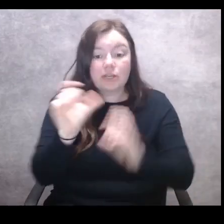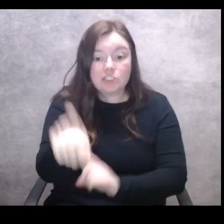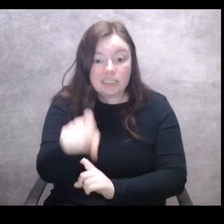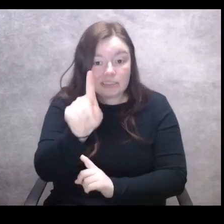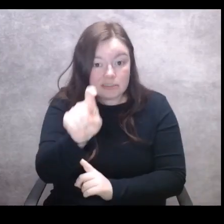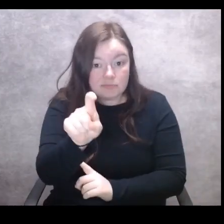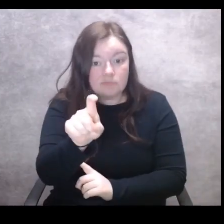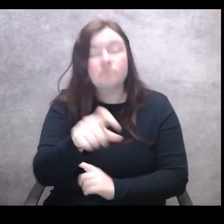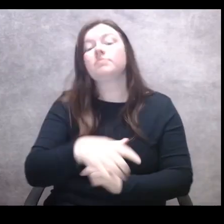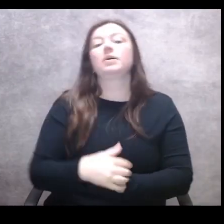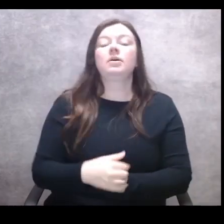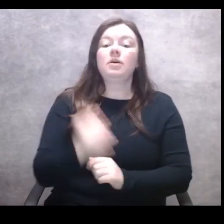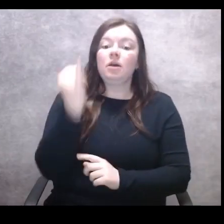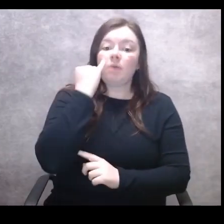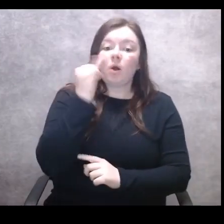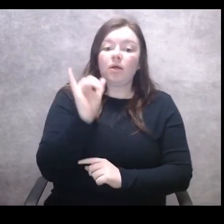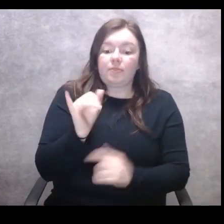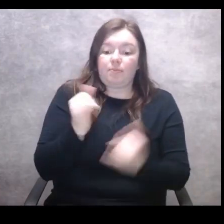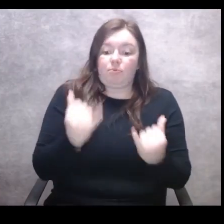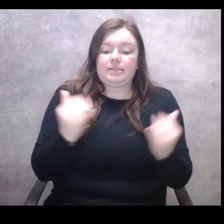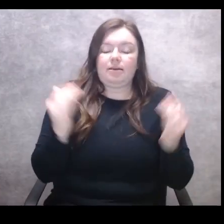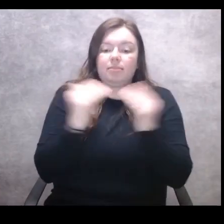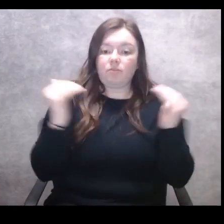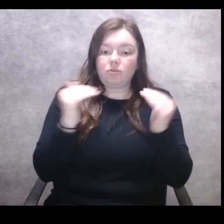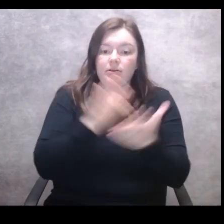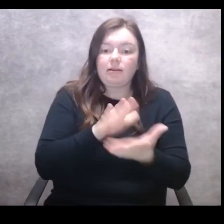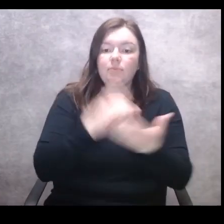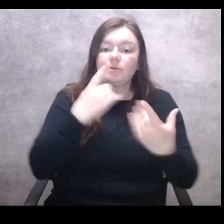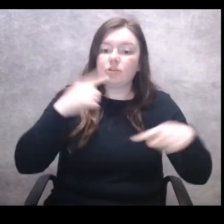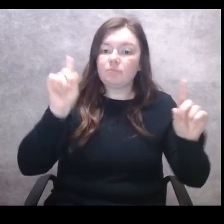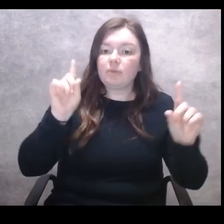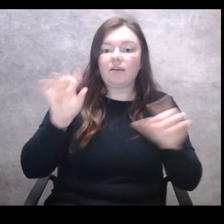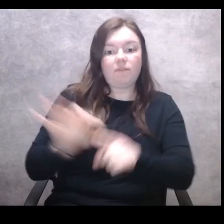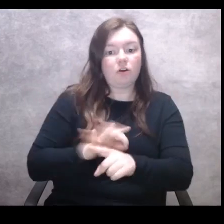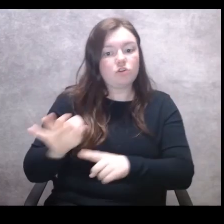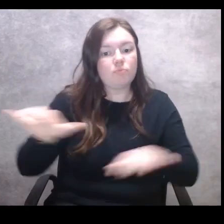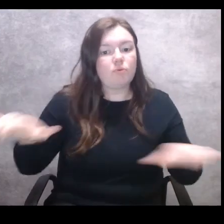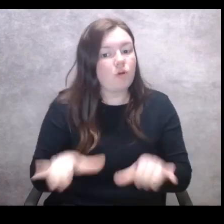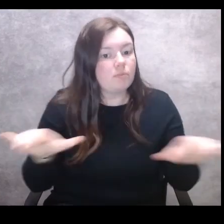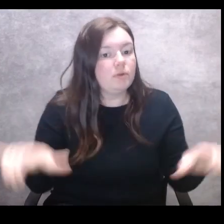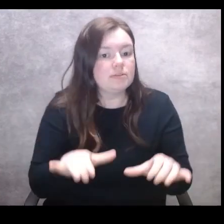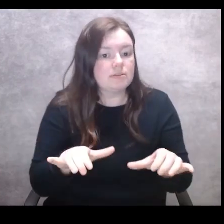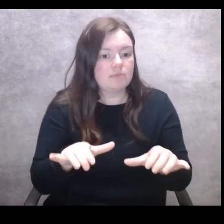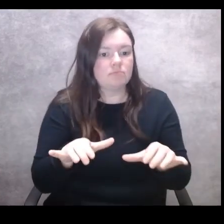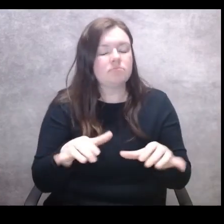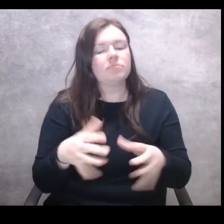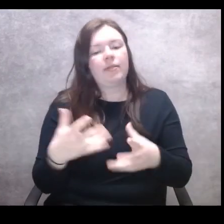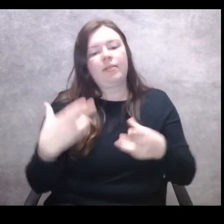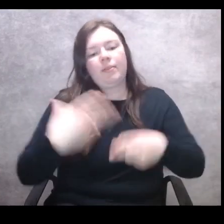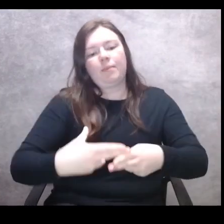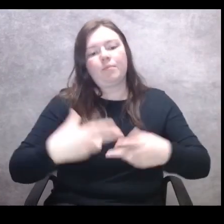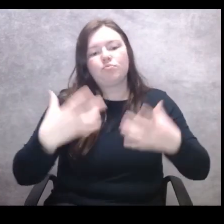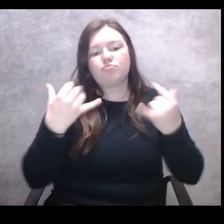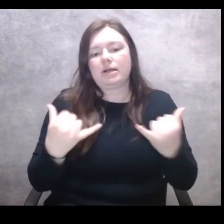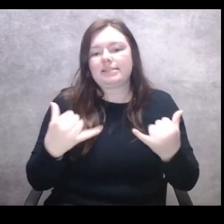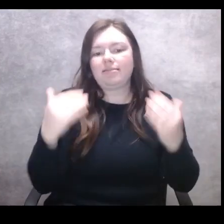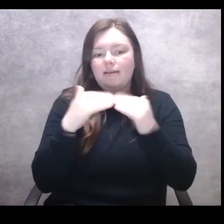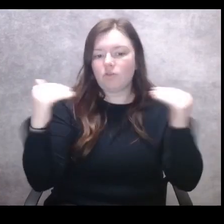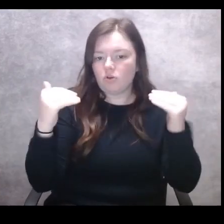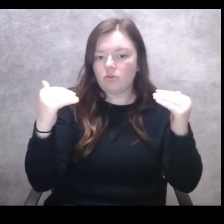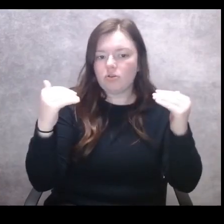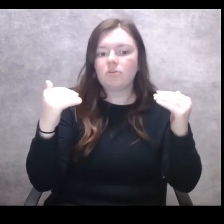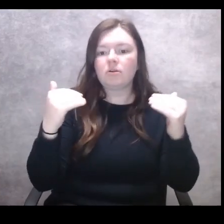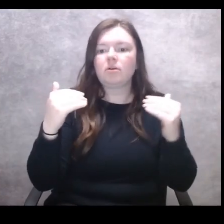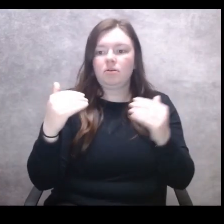needs? If the present levels of academic achievement and functional performance, or present levels,